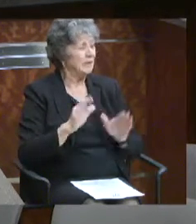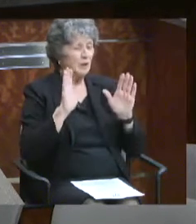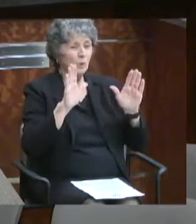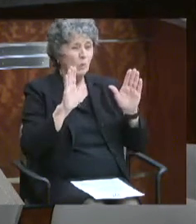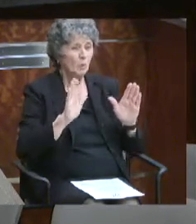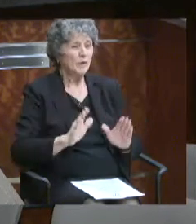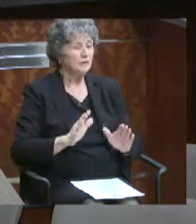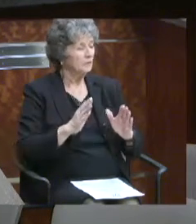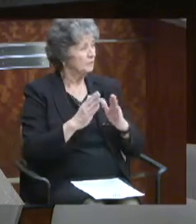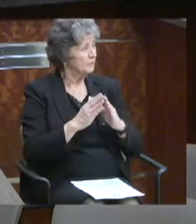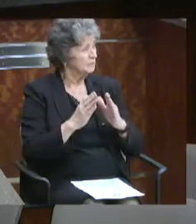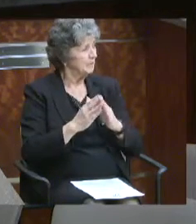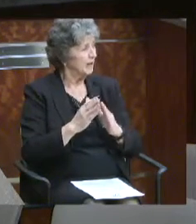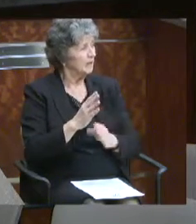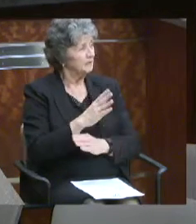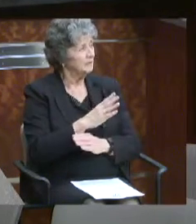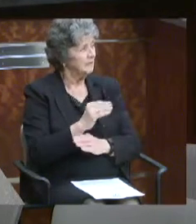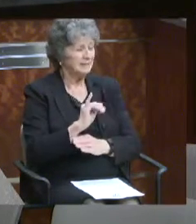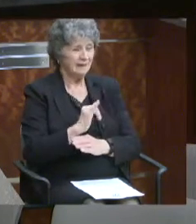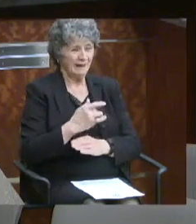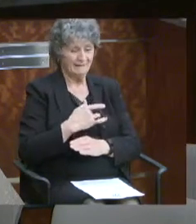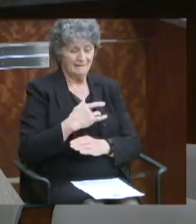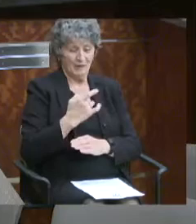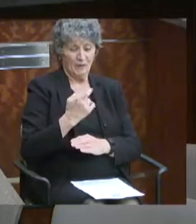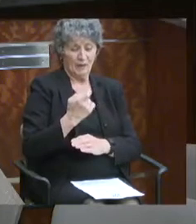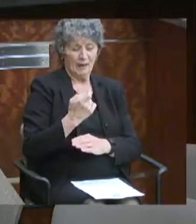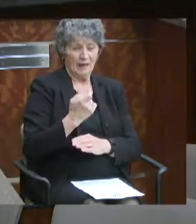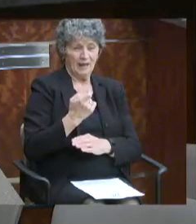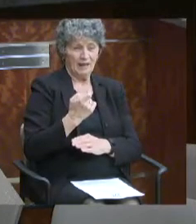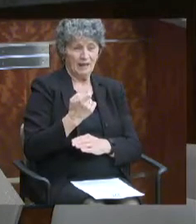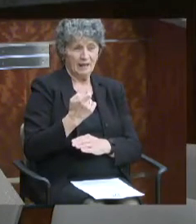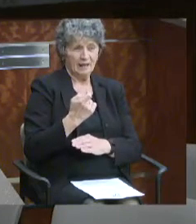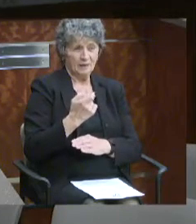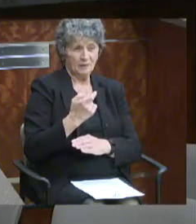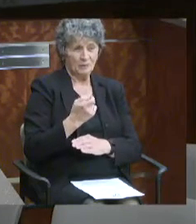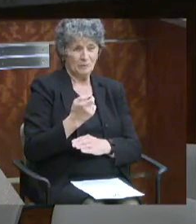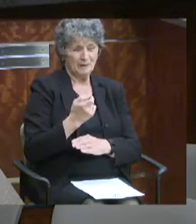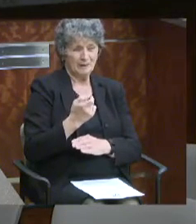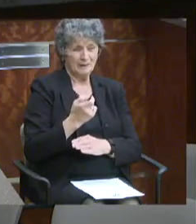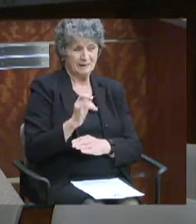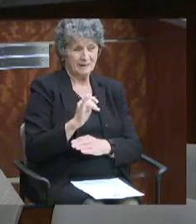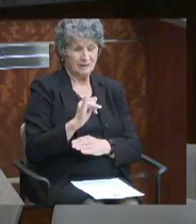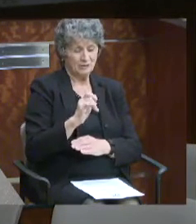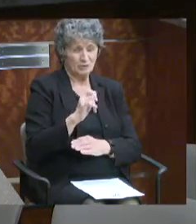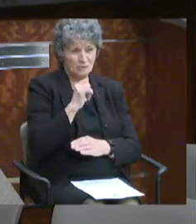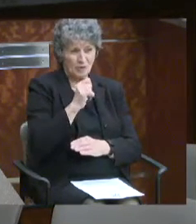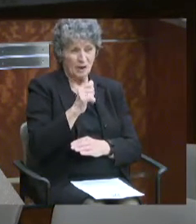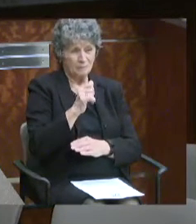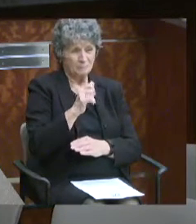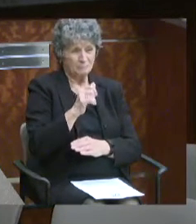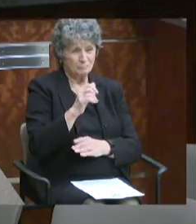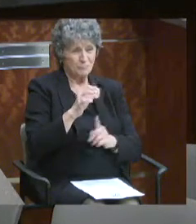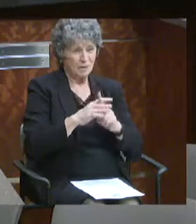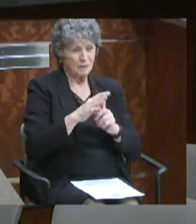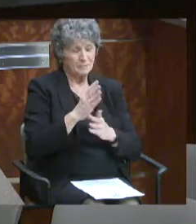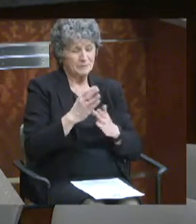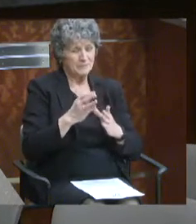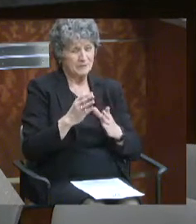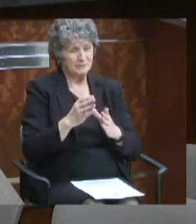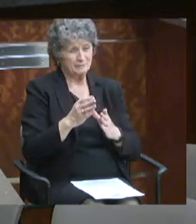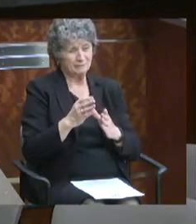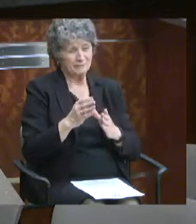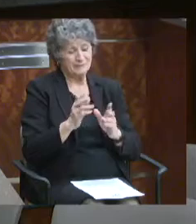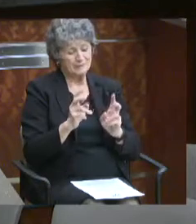town, and I feel a little bit like I shouldn't be bringing up something so small as litter,